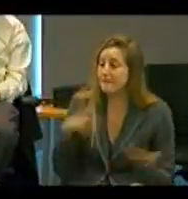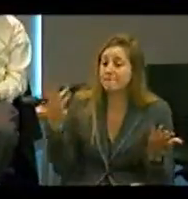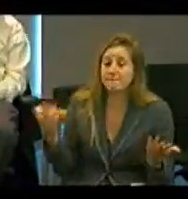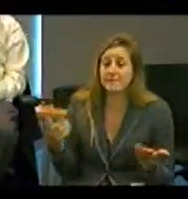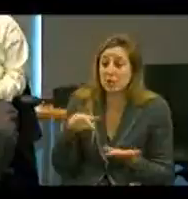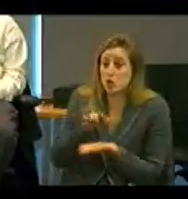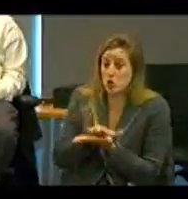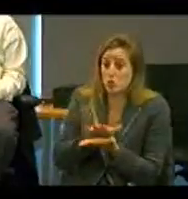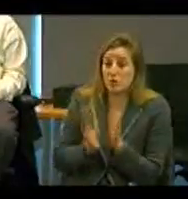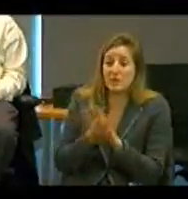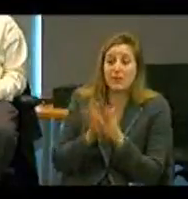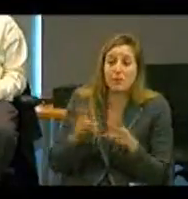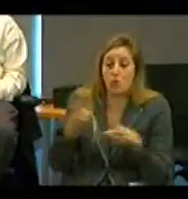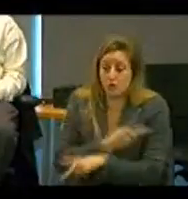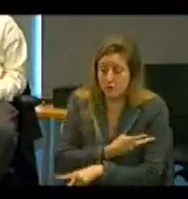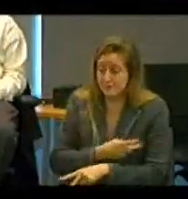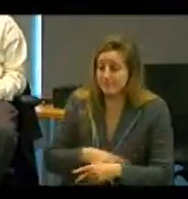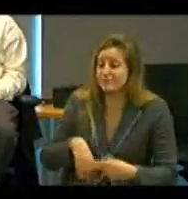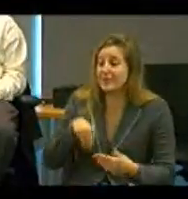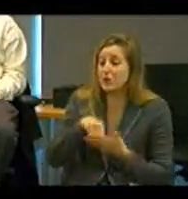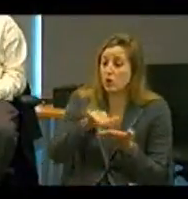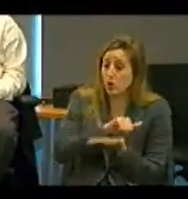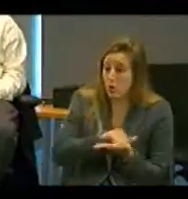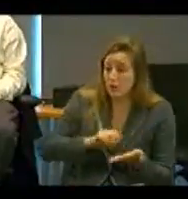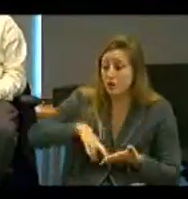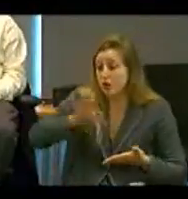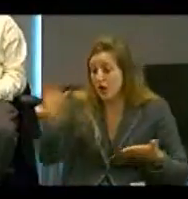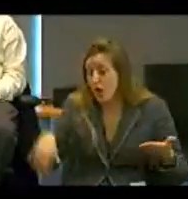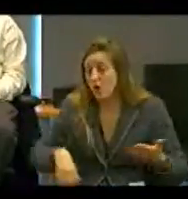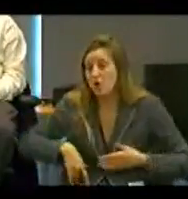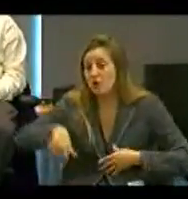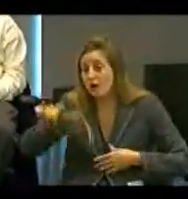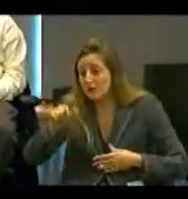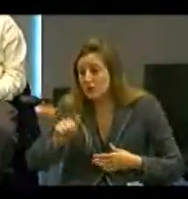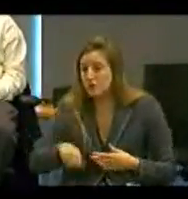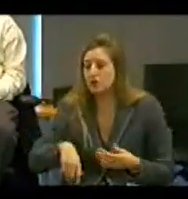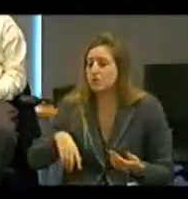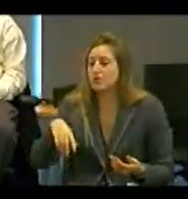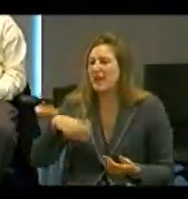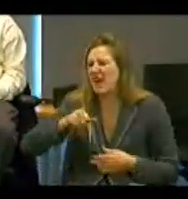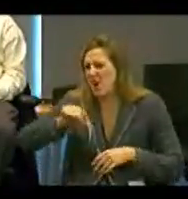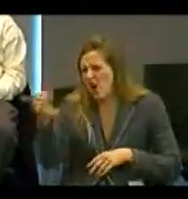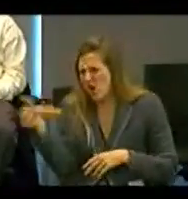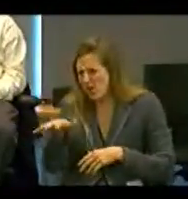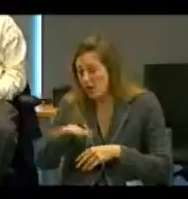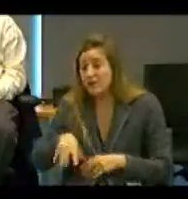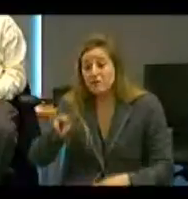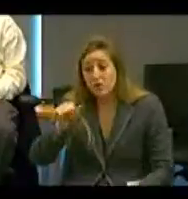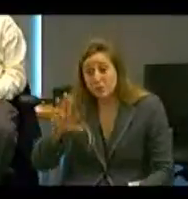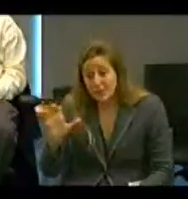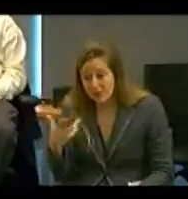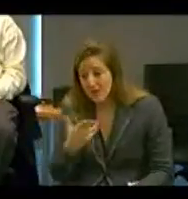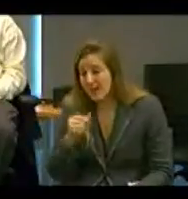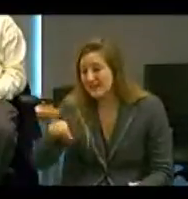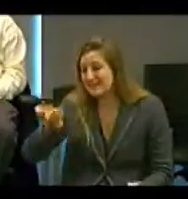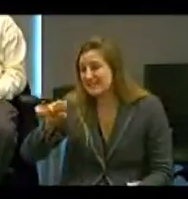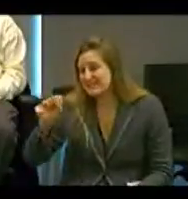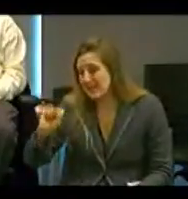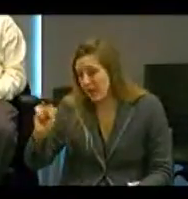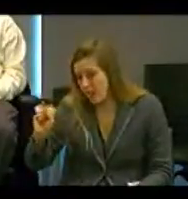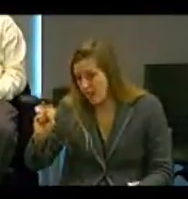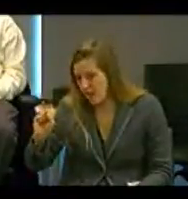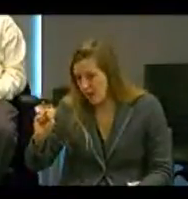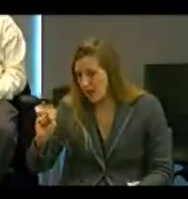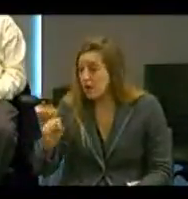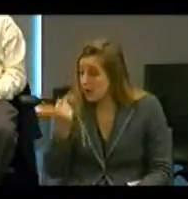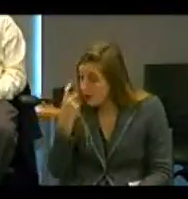respectful in New York, Chicago, Los Angeles, Washoe County, which is Reno, its environs, Virginia Beach, and Seattle, which is still